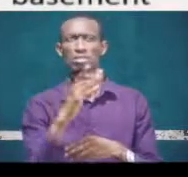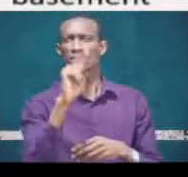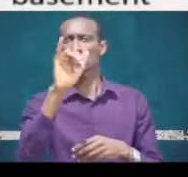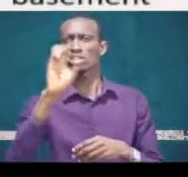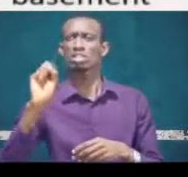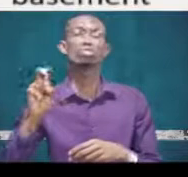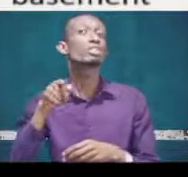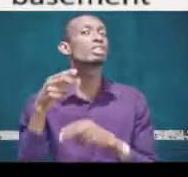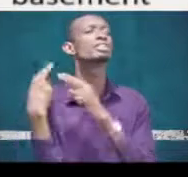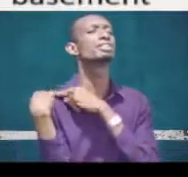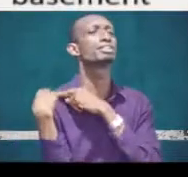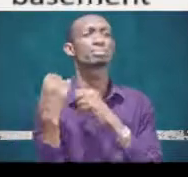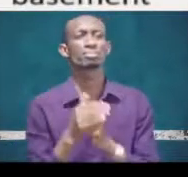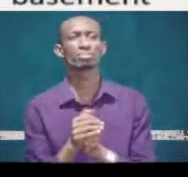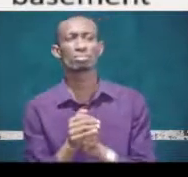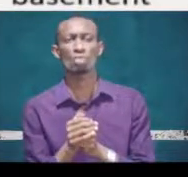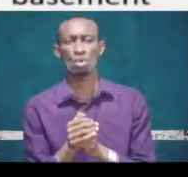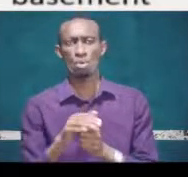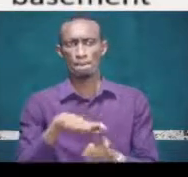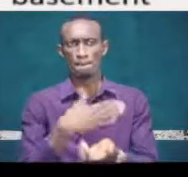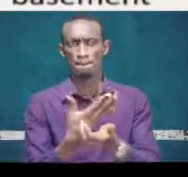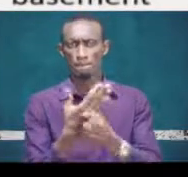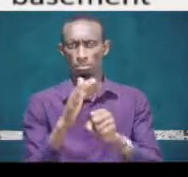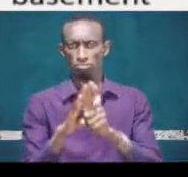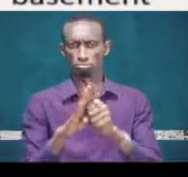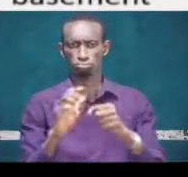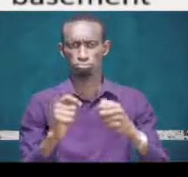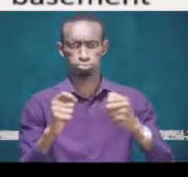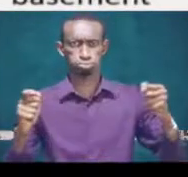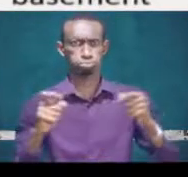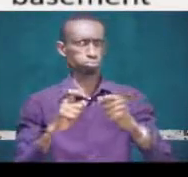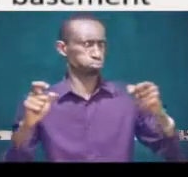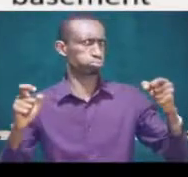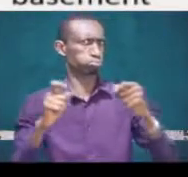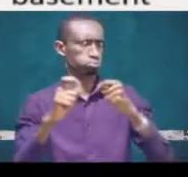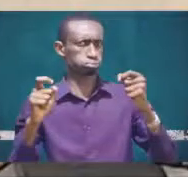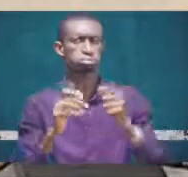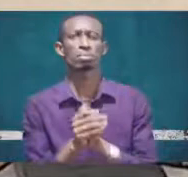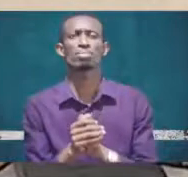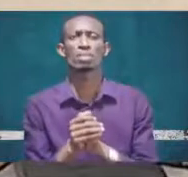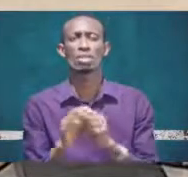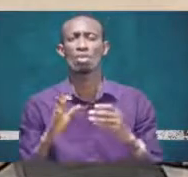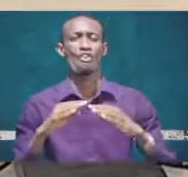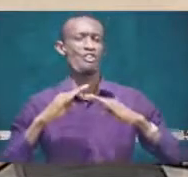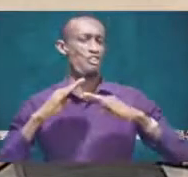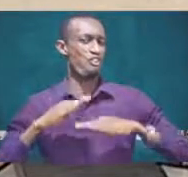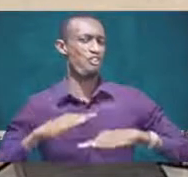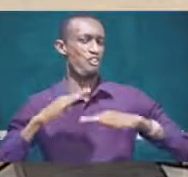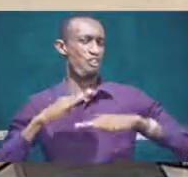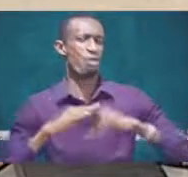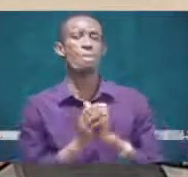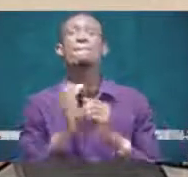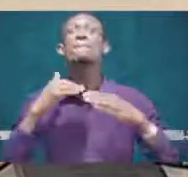and relaxation in the body surfaces. That means when there is contraction and relaxation, there